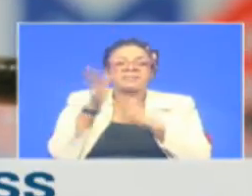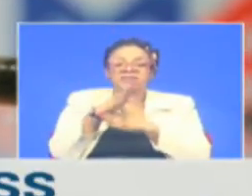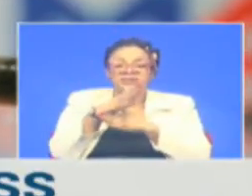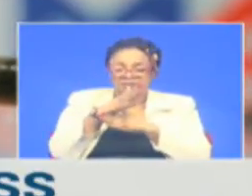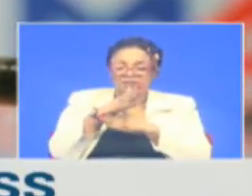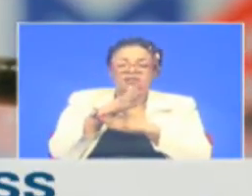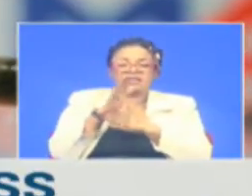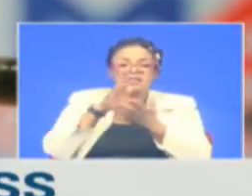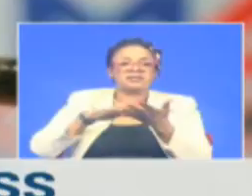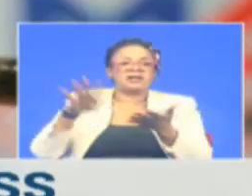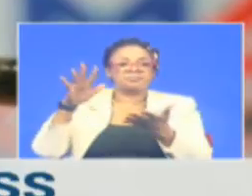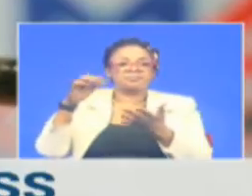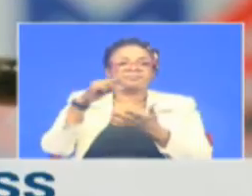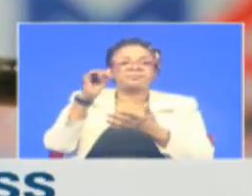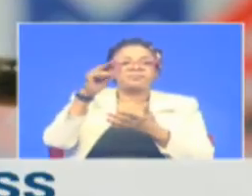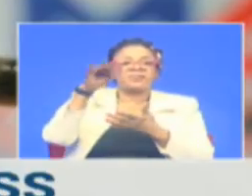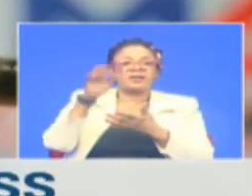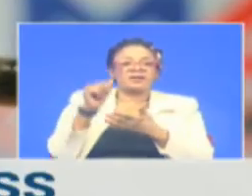Kerori, NTV.